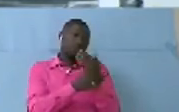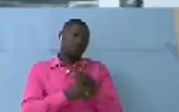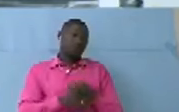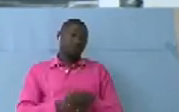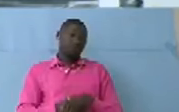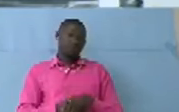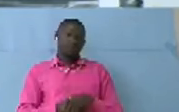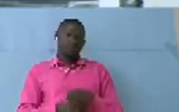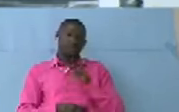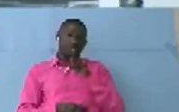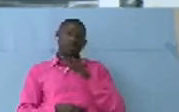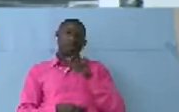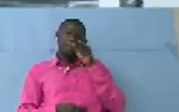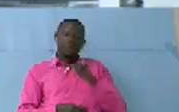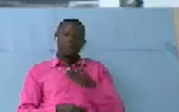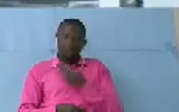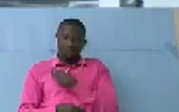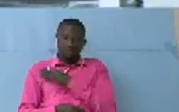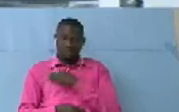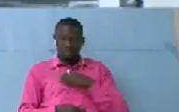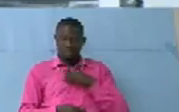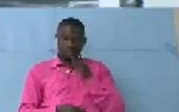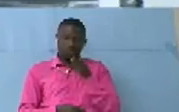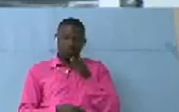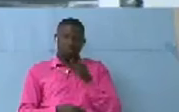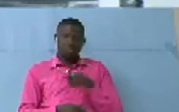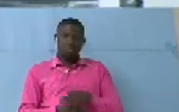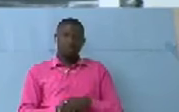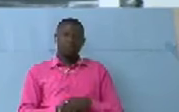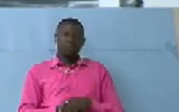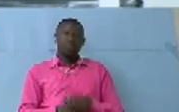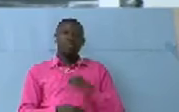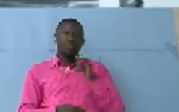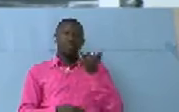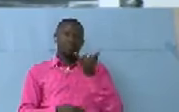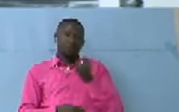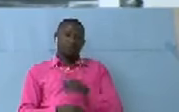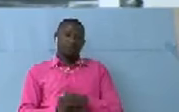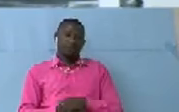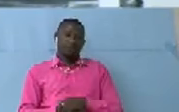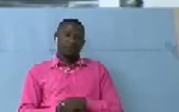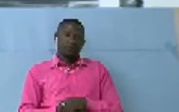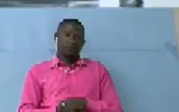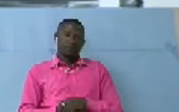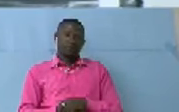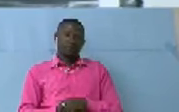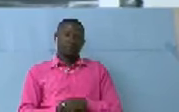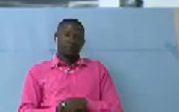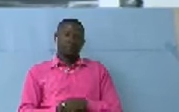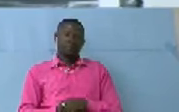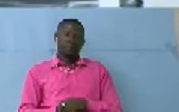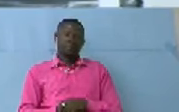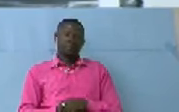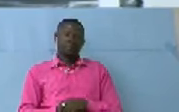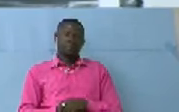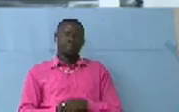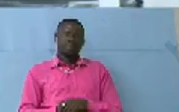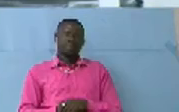And atele yete mako falan jara rola karo. Barwa ko nte maria lai muso min babu. Nte maria lai sulto yar fanke yelo le